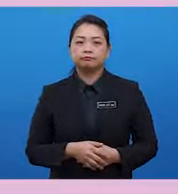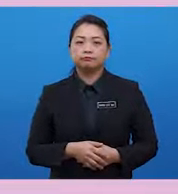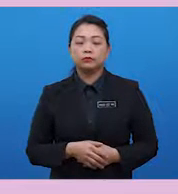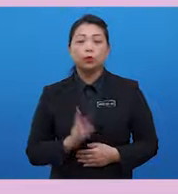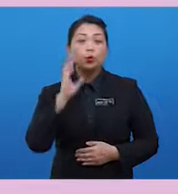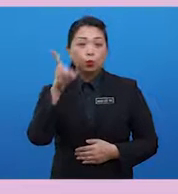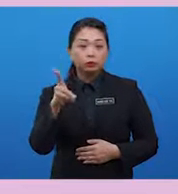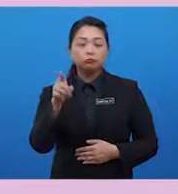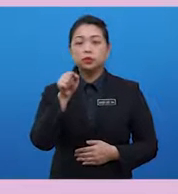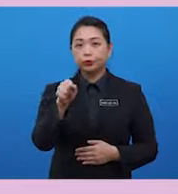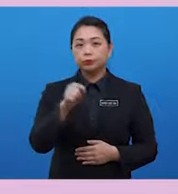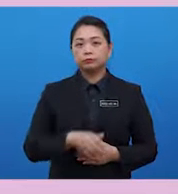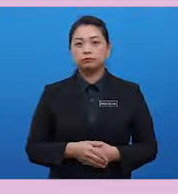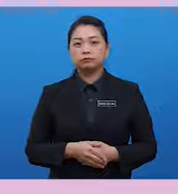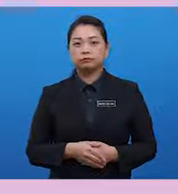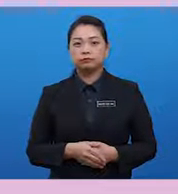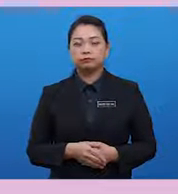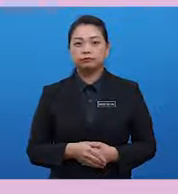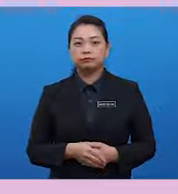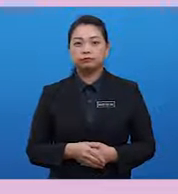Would you?